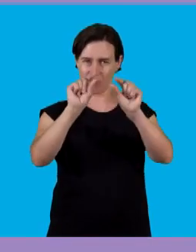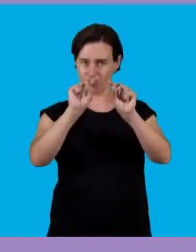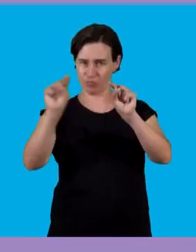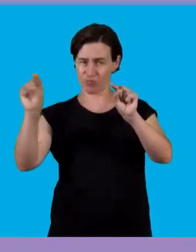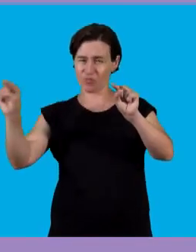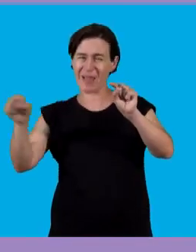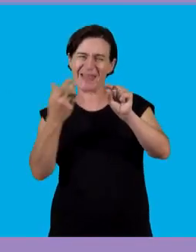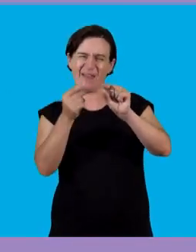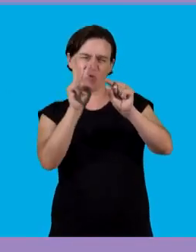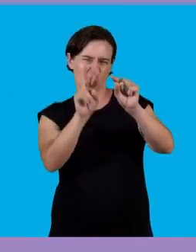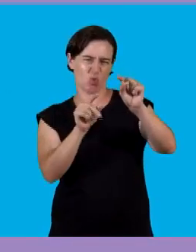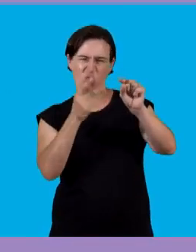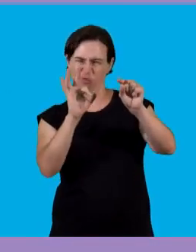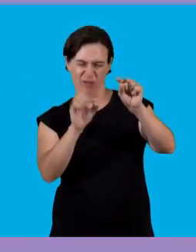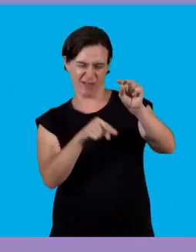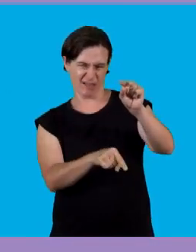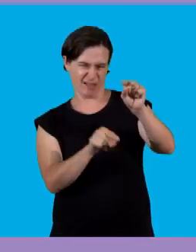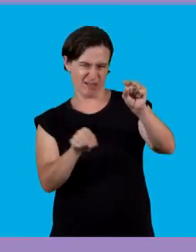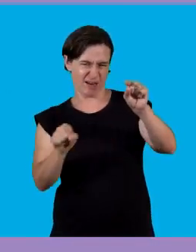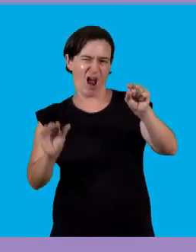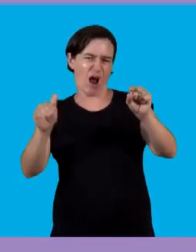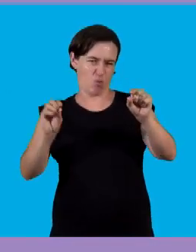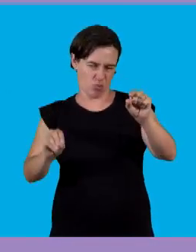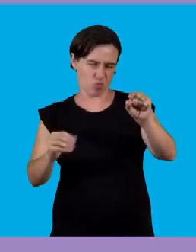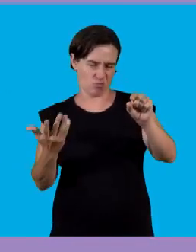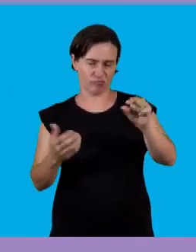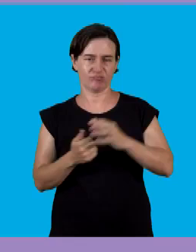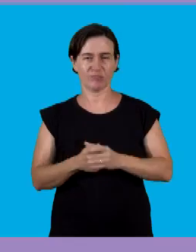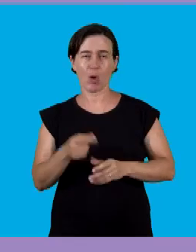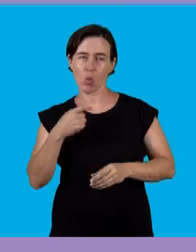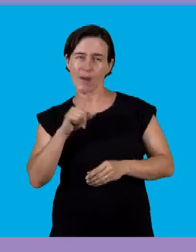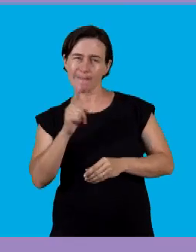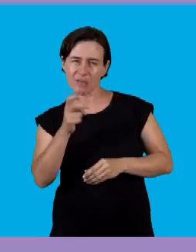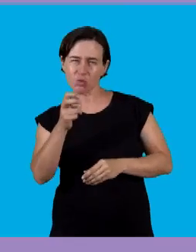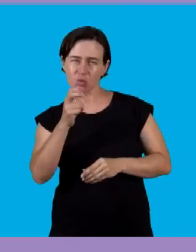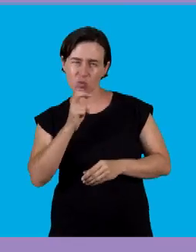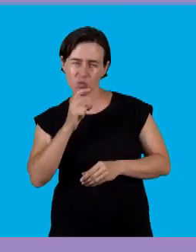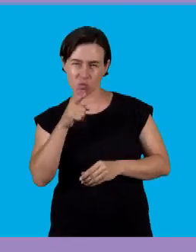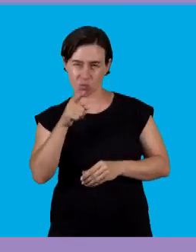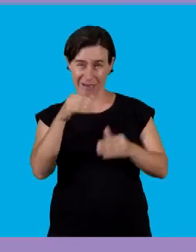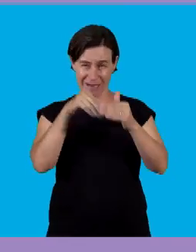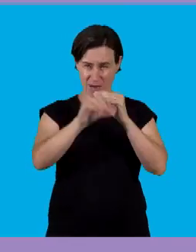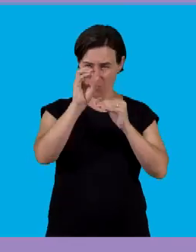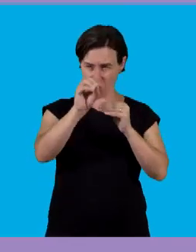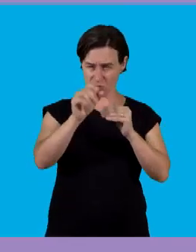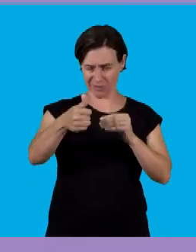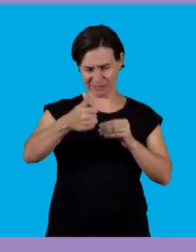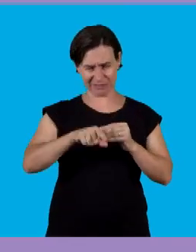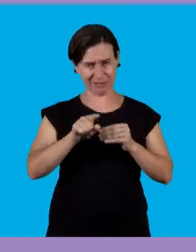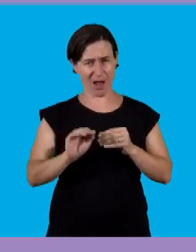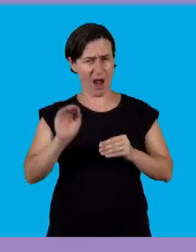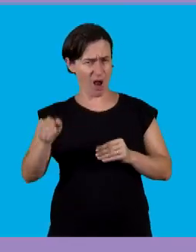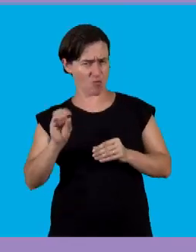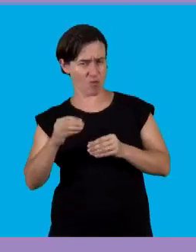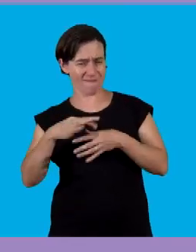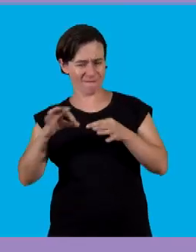values and only some of the output values have been given to us. Now we are supposed to use these input and